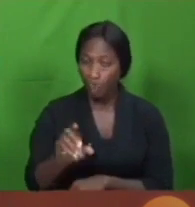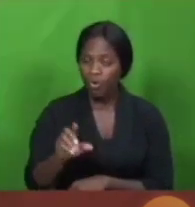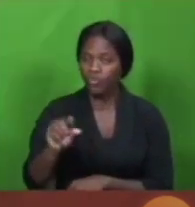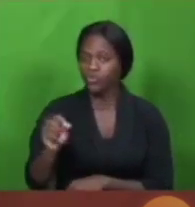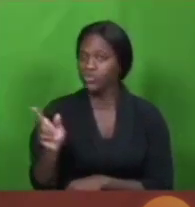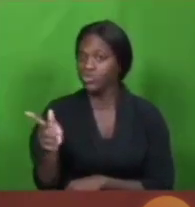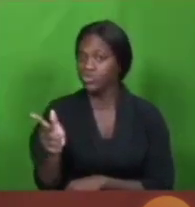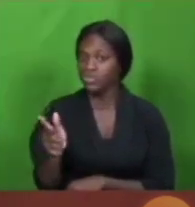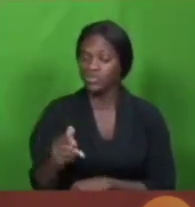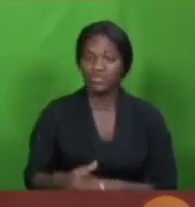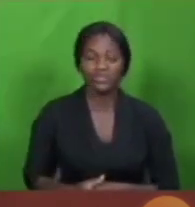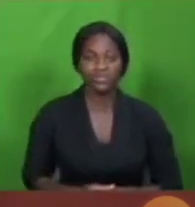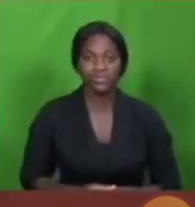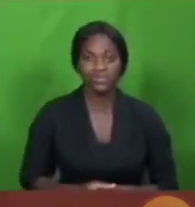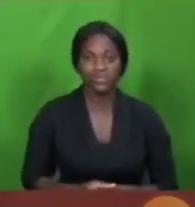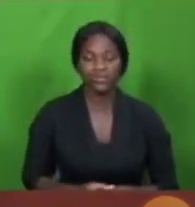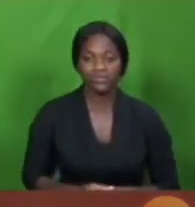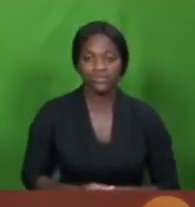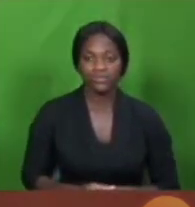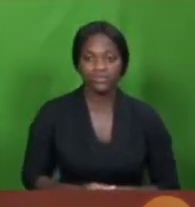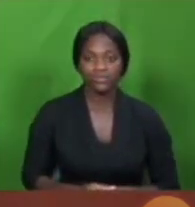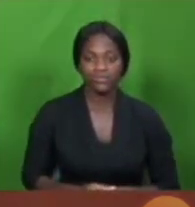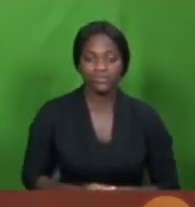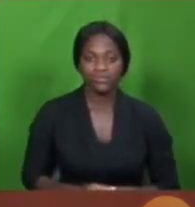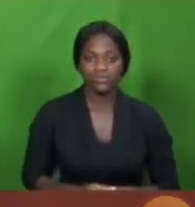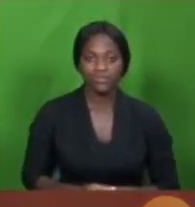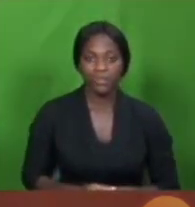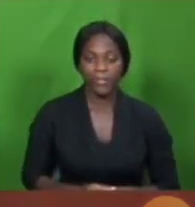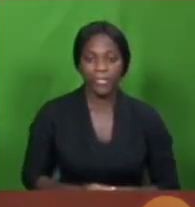please. The Speaker, as you do know,